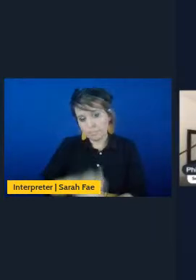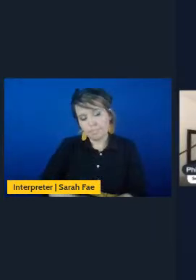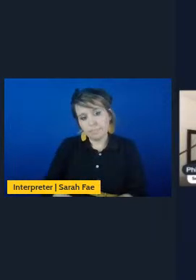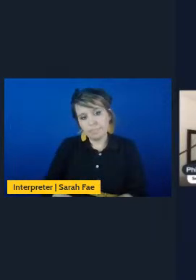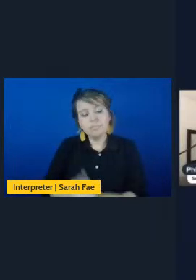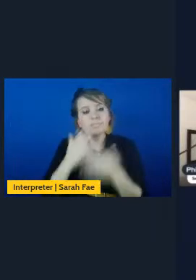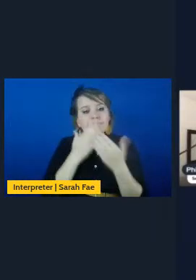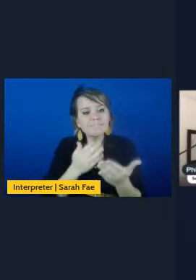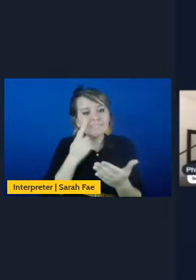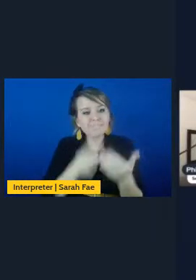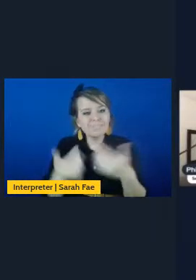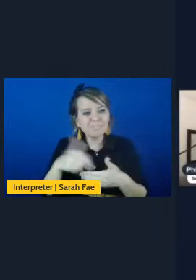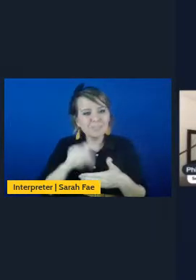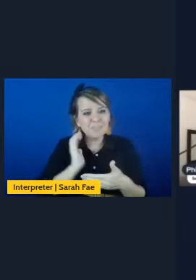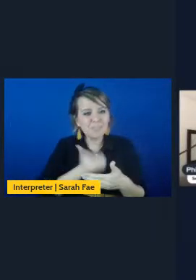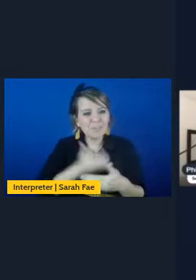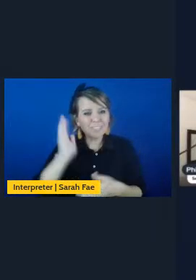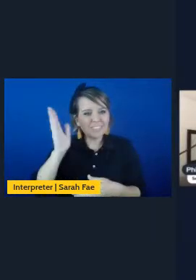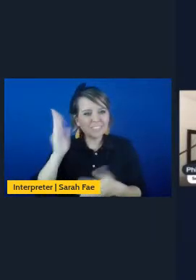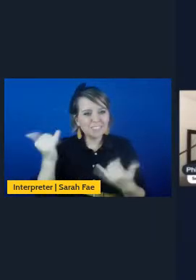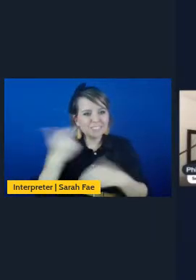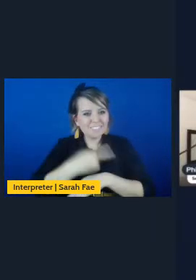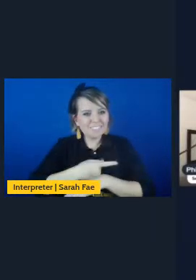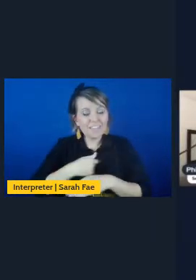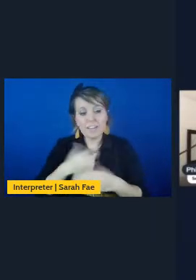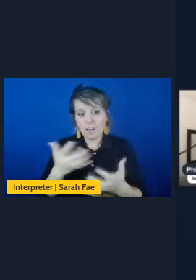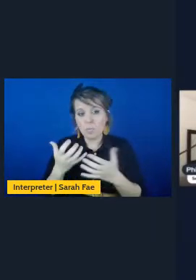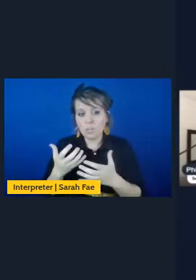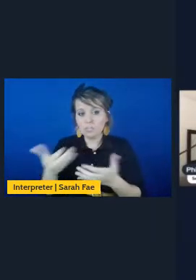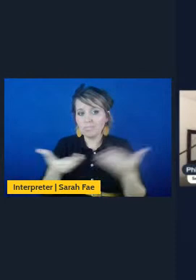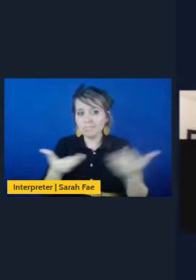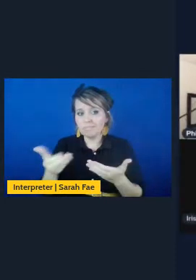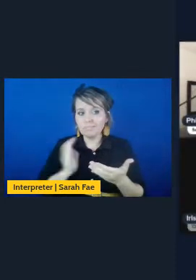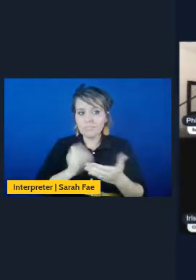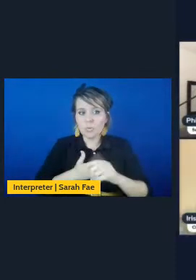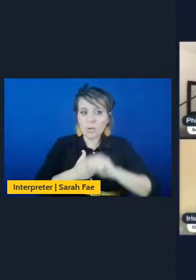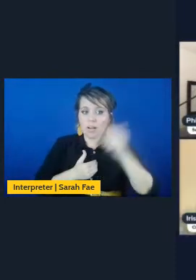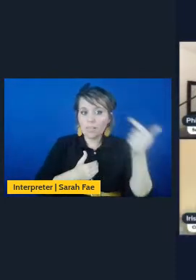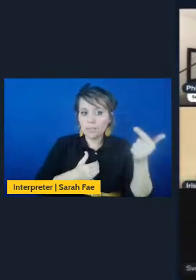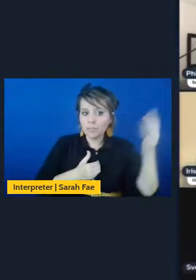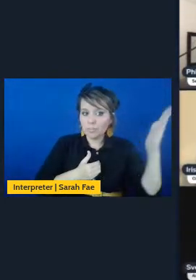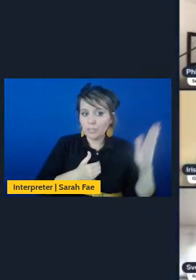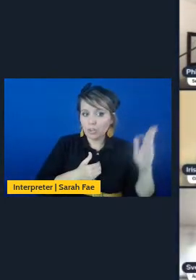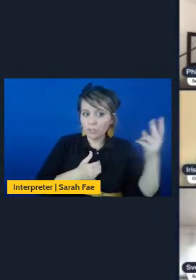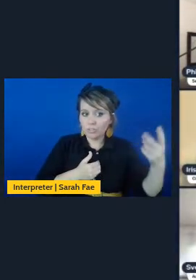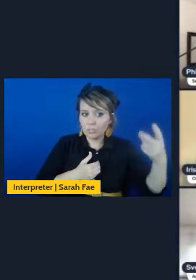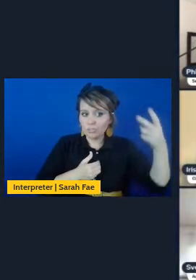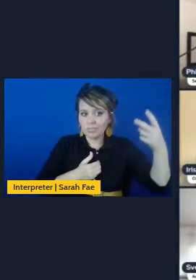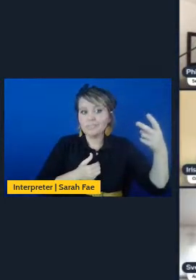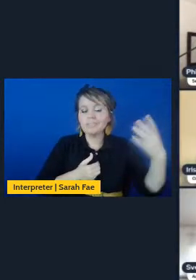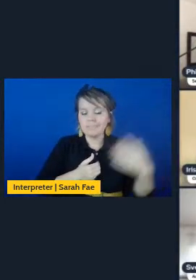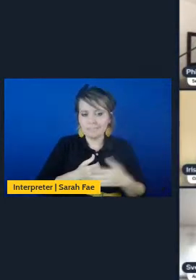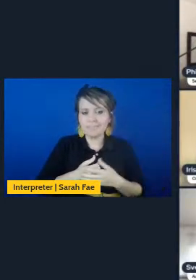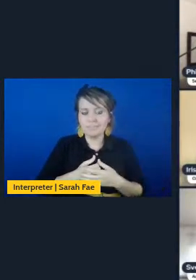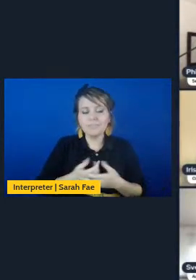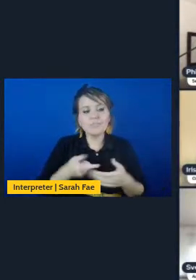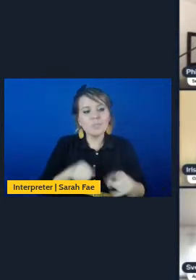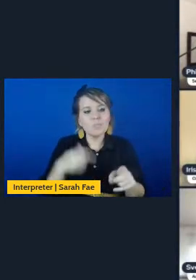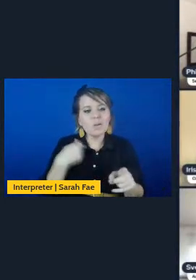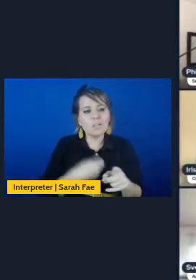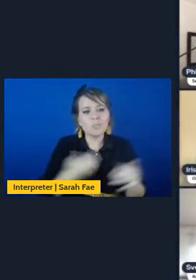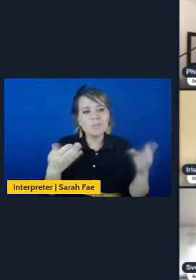Thank you for joining our session today. I want to invite our other speakers, Iris and Svenja, onto the stage as we close